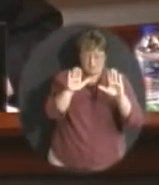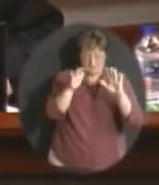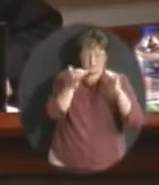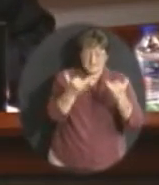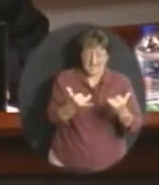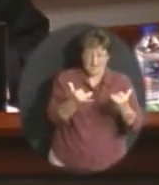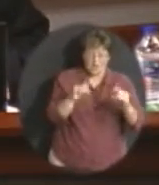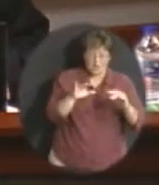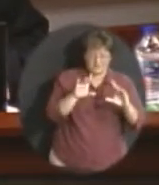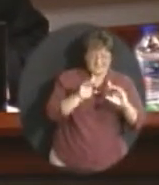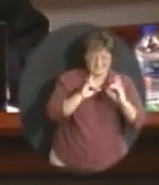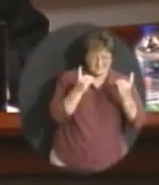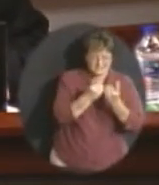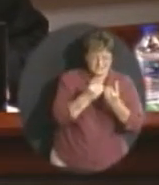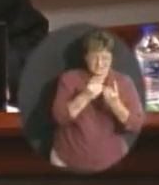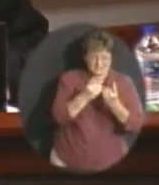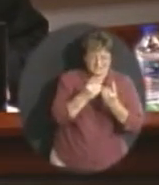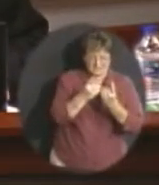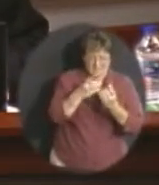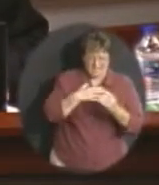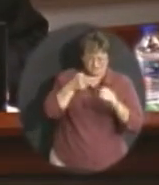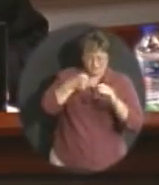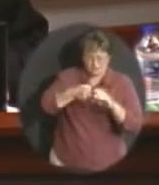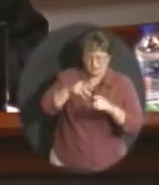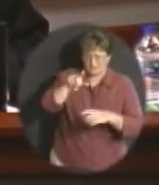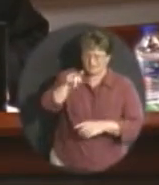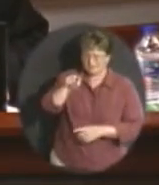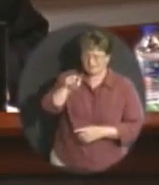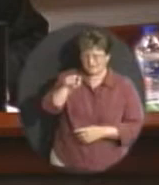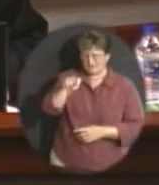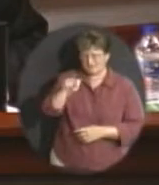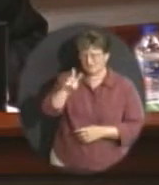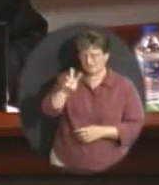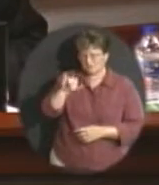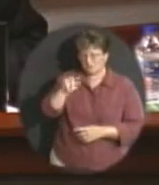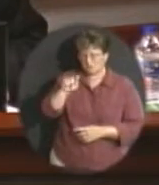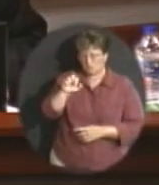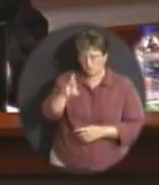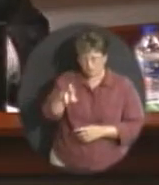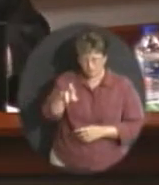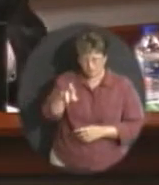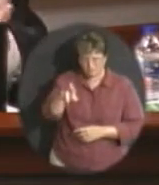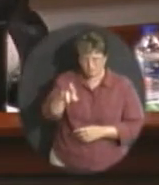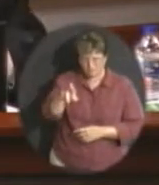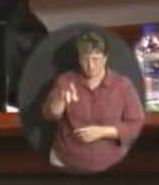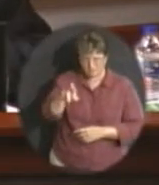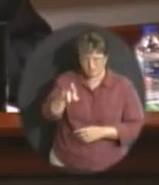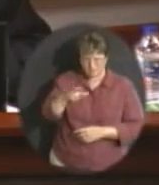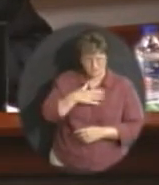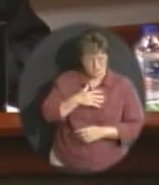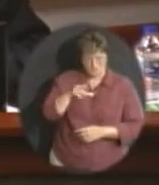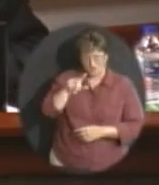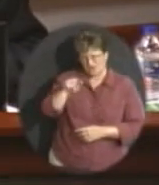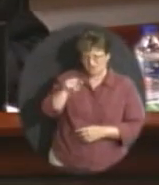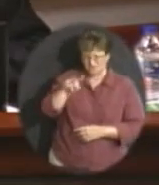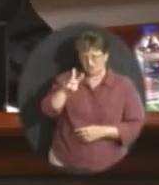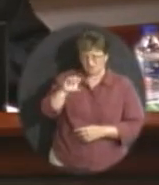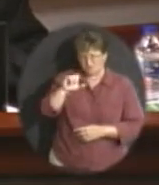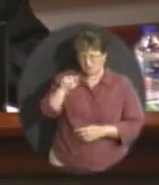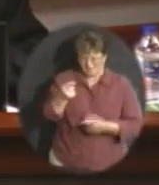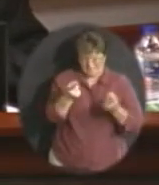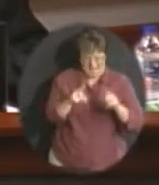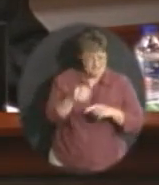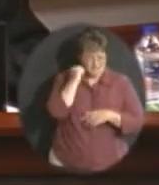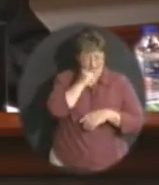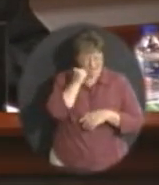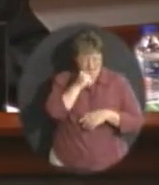tweeting. We have joined Twitter, and so the communications department sends out tweets during the day if anybody wants to follow, and it's going to